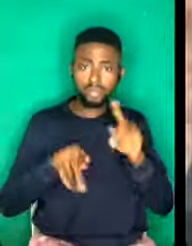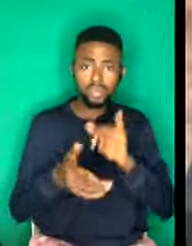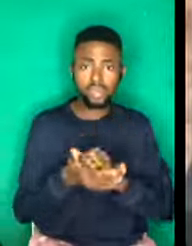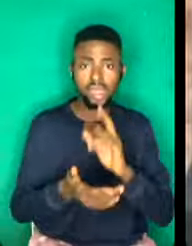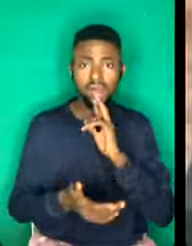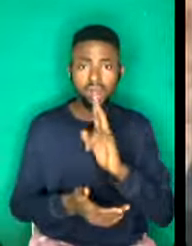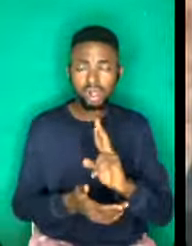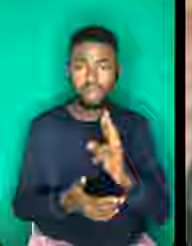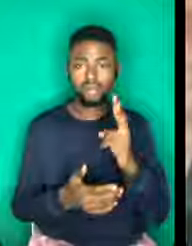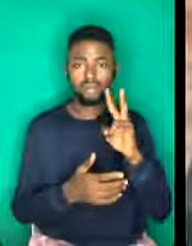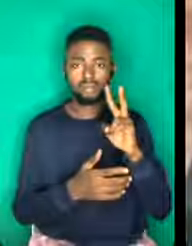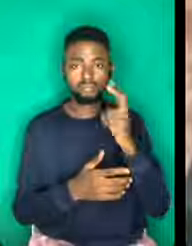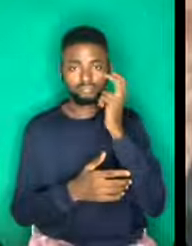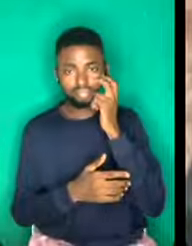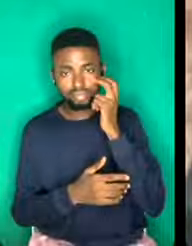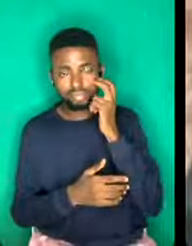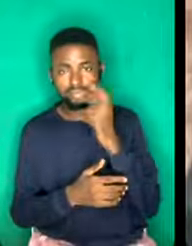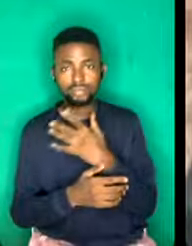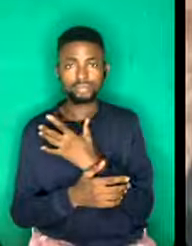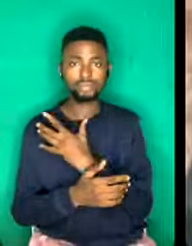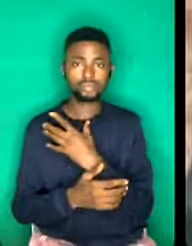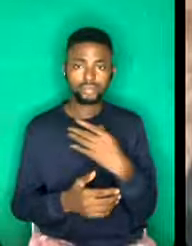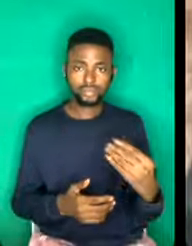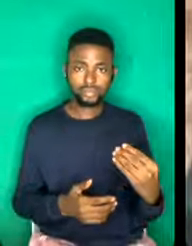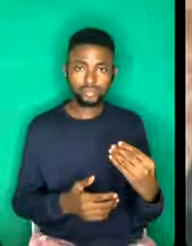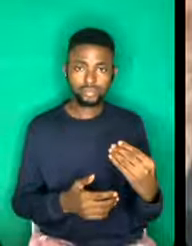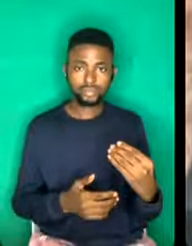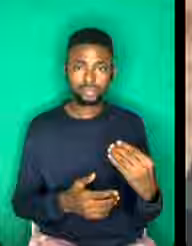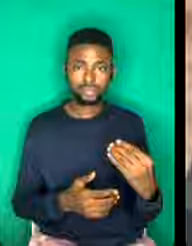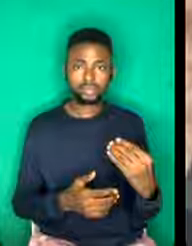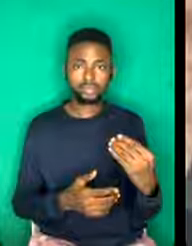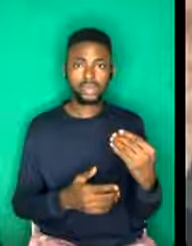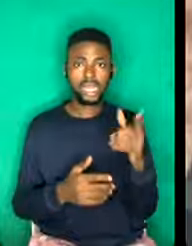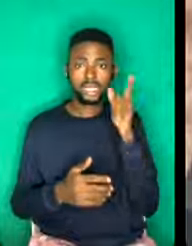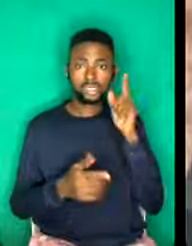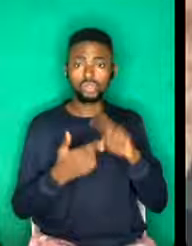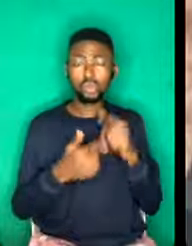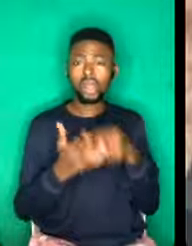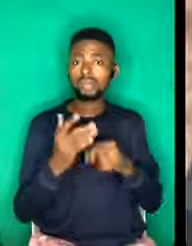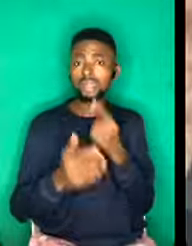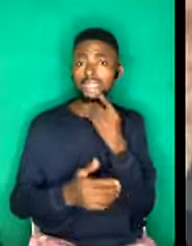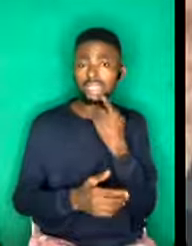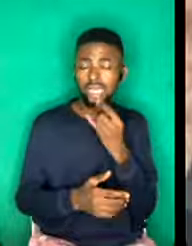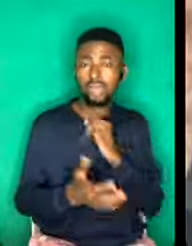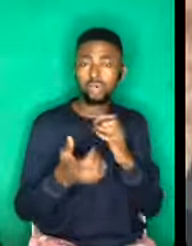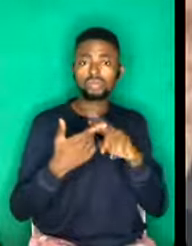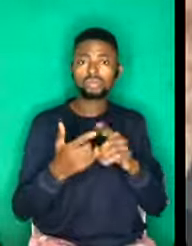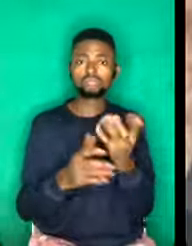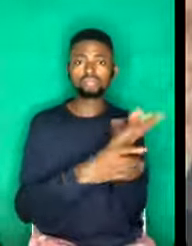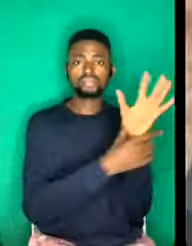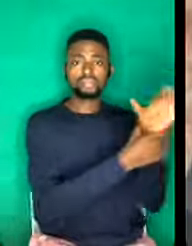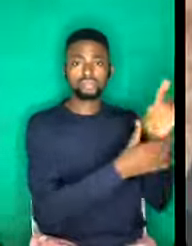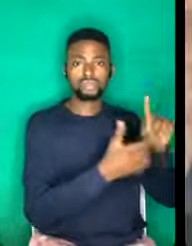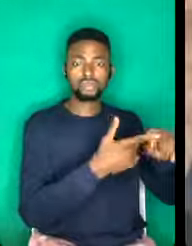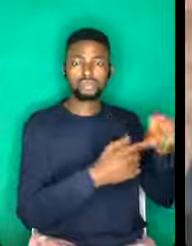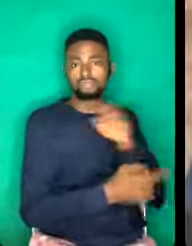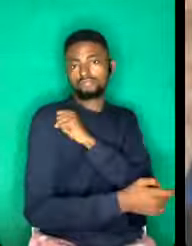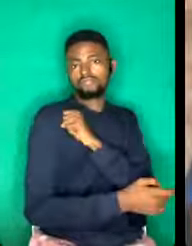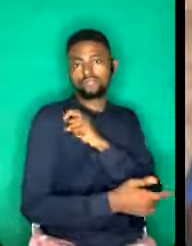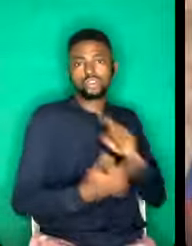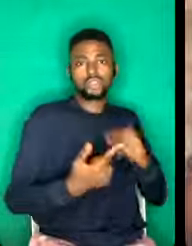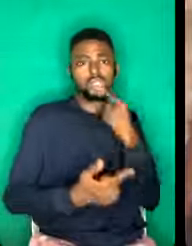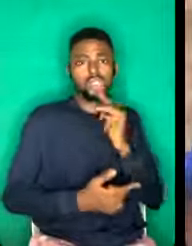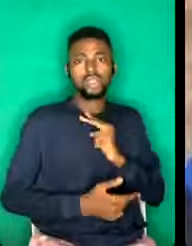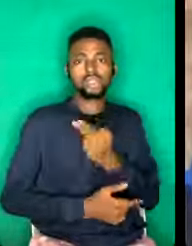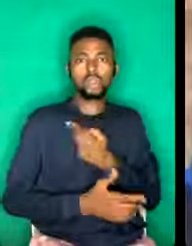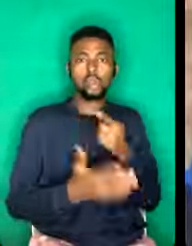saying. So I'm going to be handing over the virtual mic to Mr. Samuel to tell us a description of what he has.